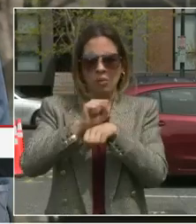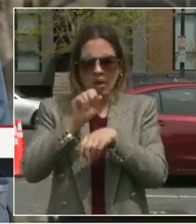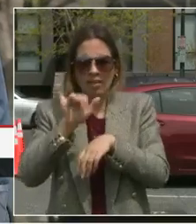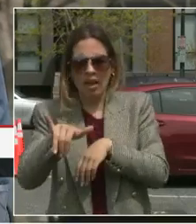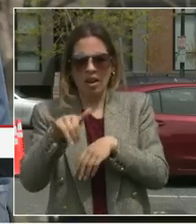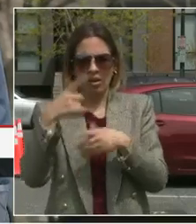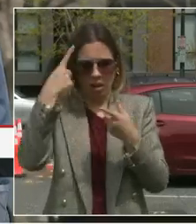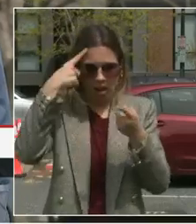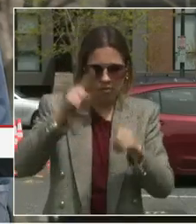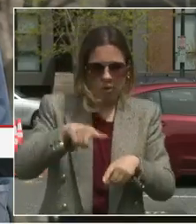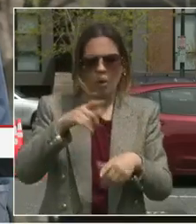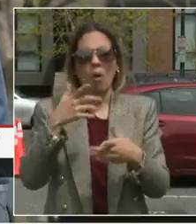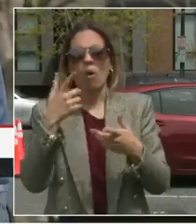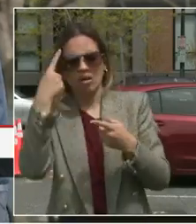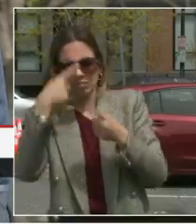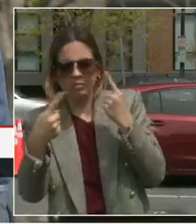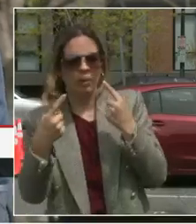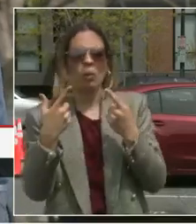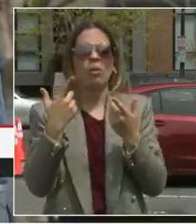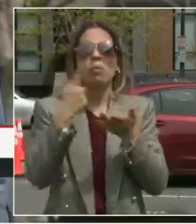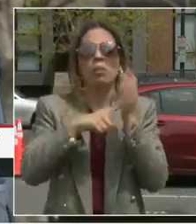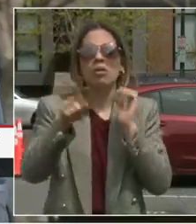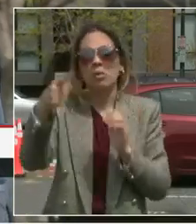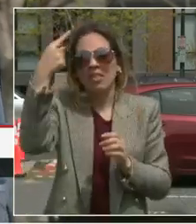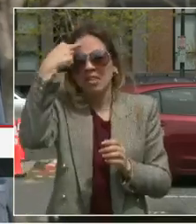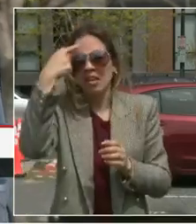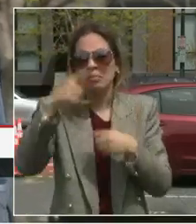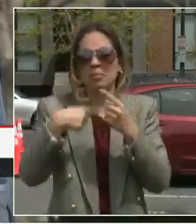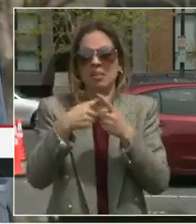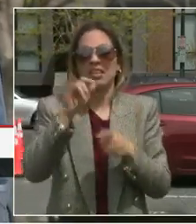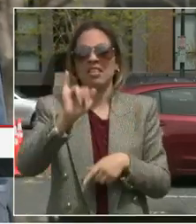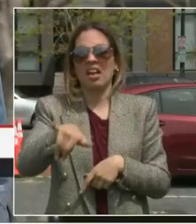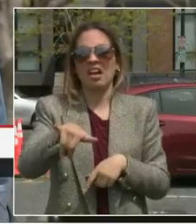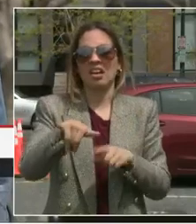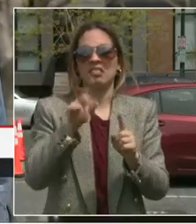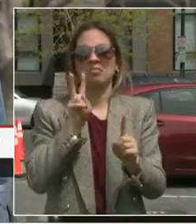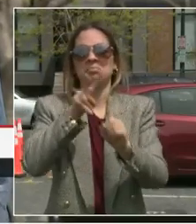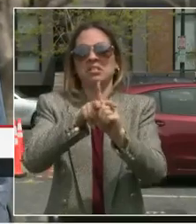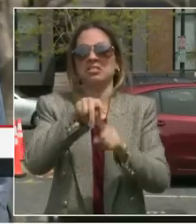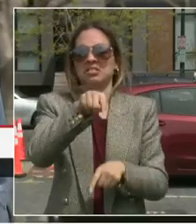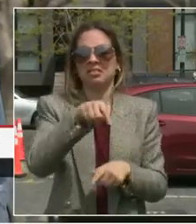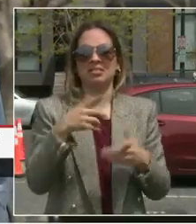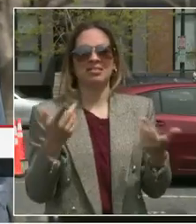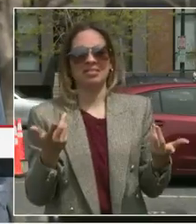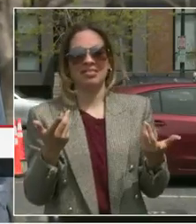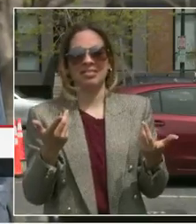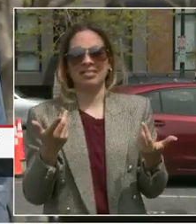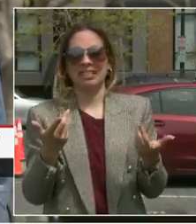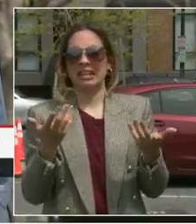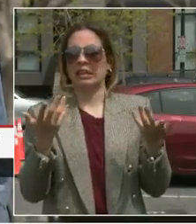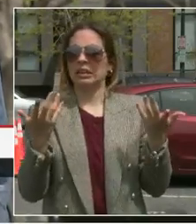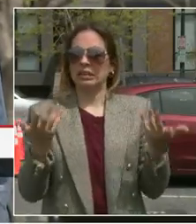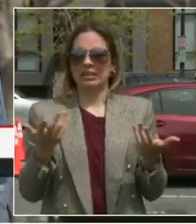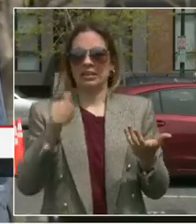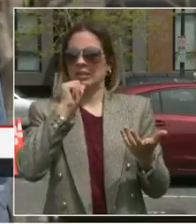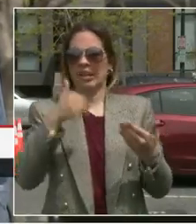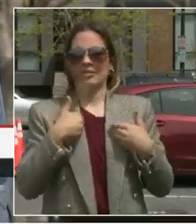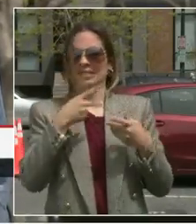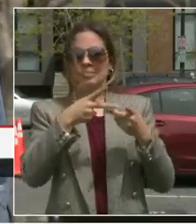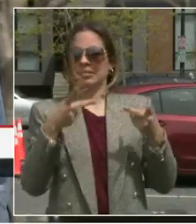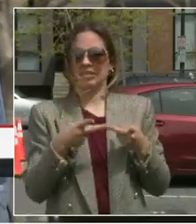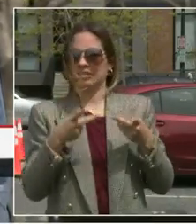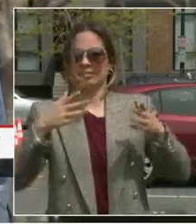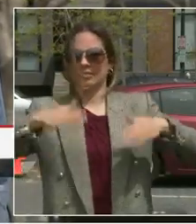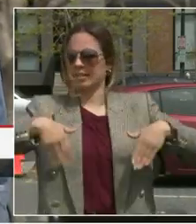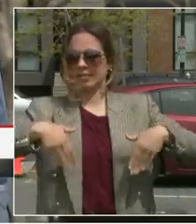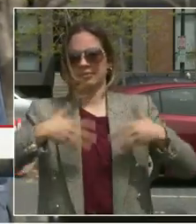what you make of this filing. We haven't taken a position yet.